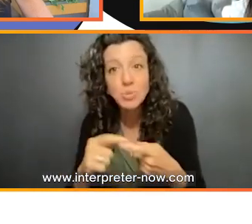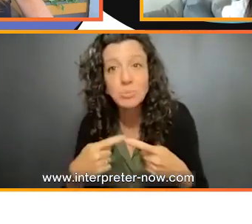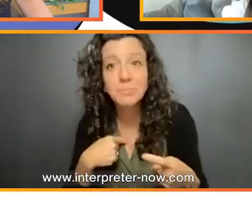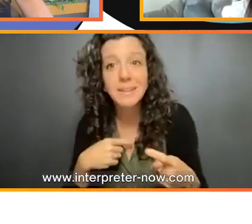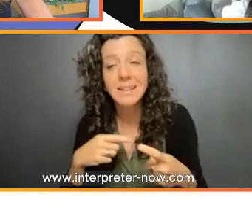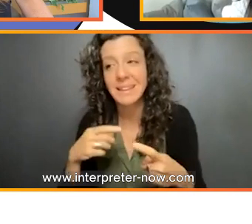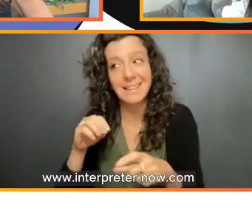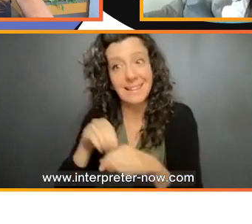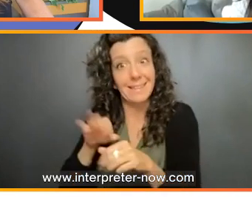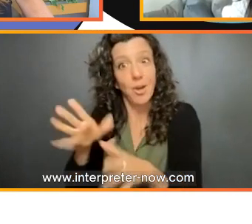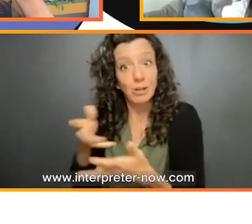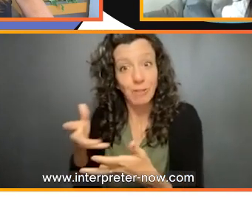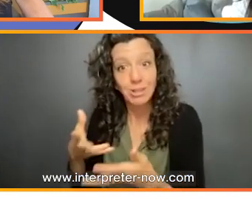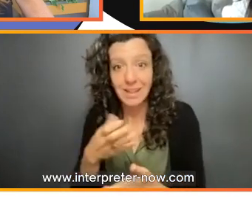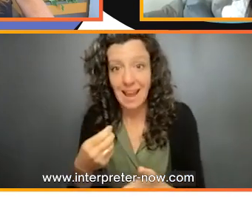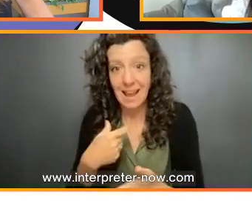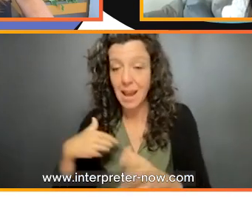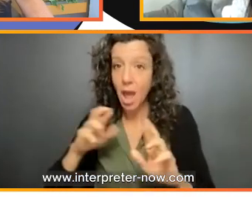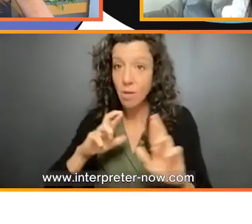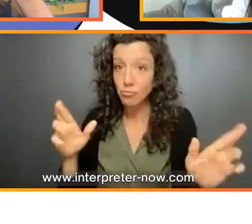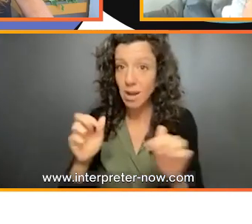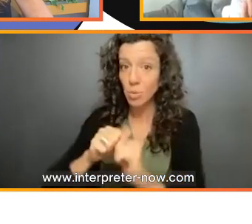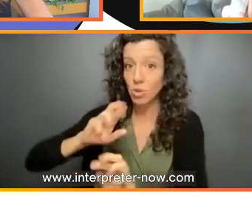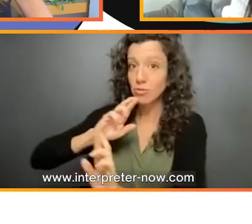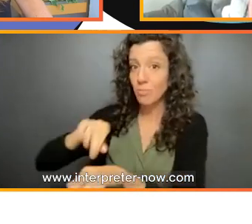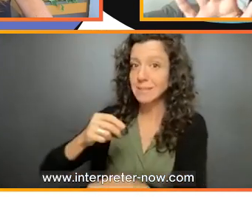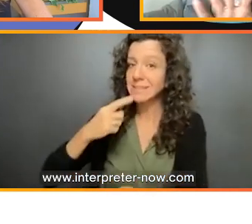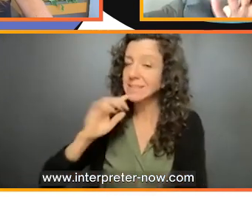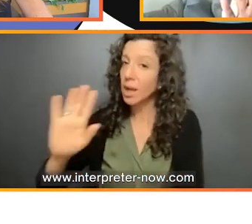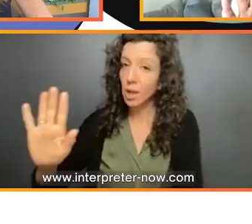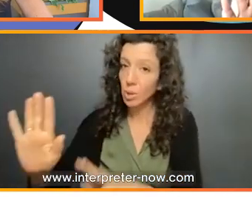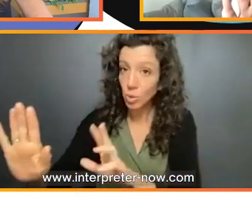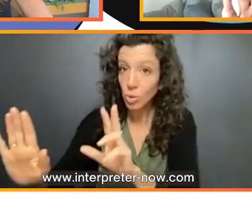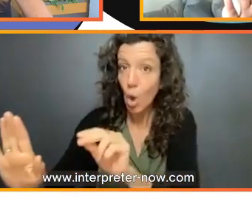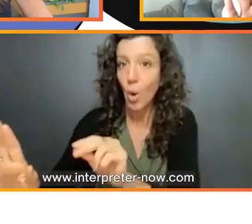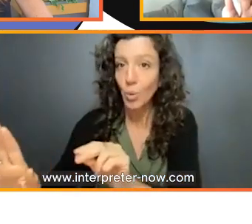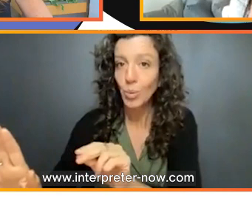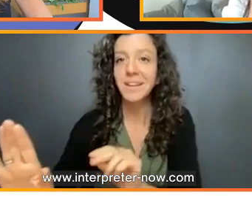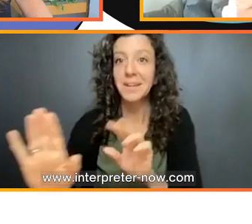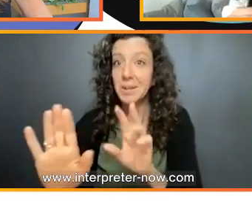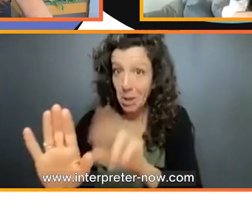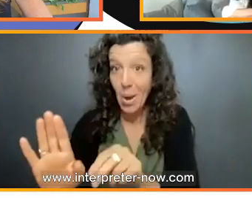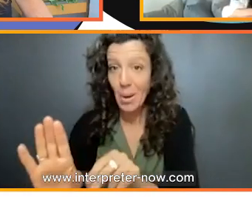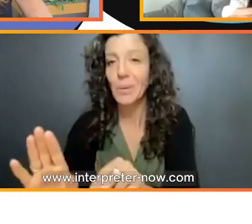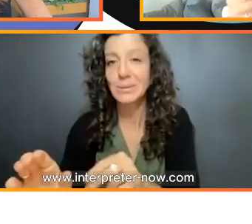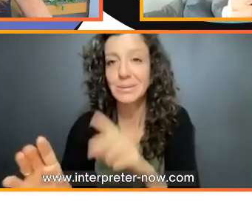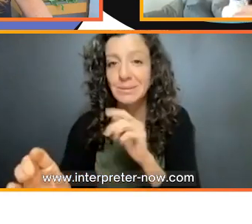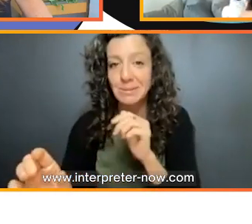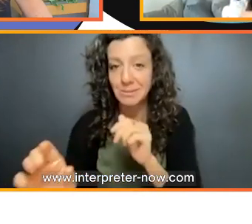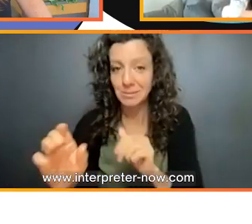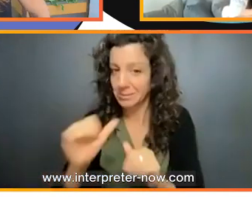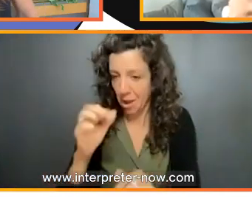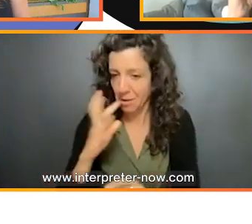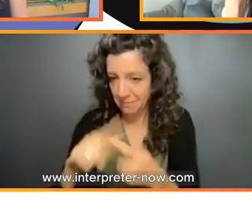more mindful of interrupting my biases. So I'm like, I want to be love forward, not